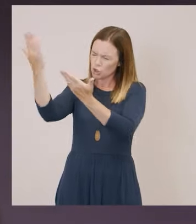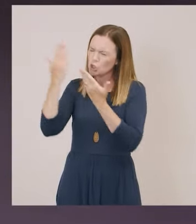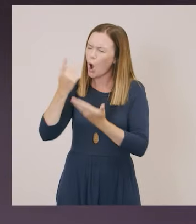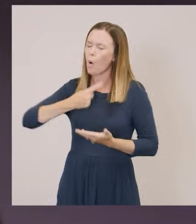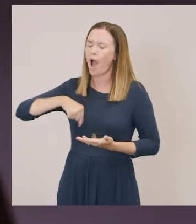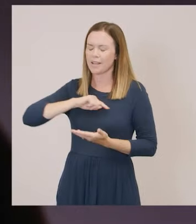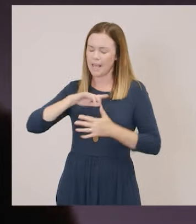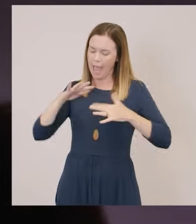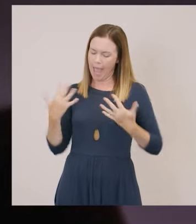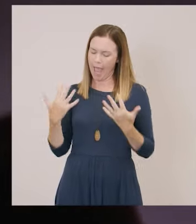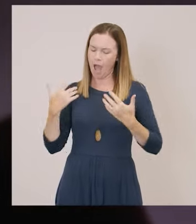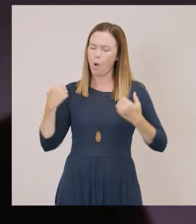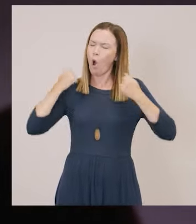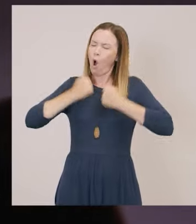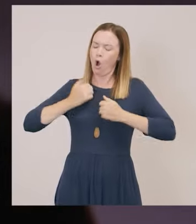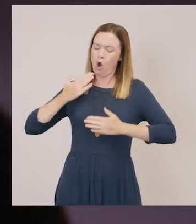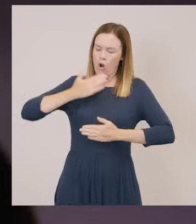us how to armor up.